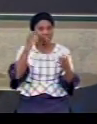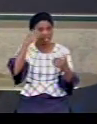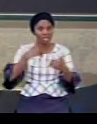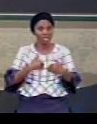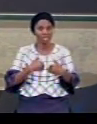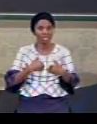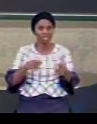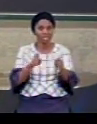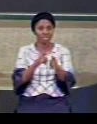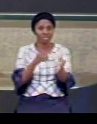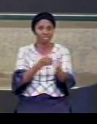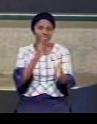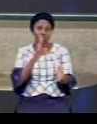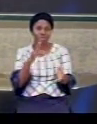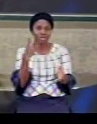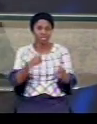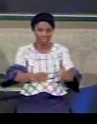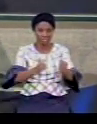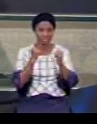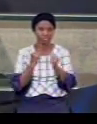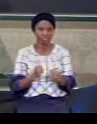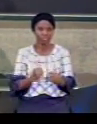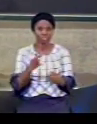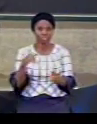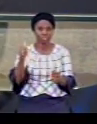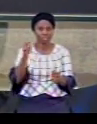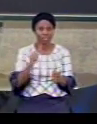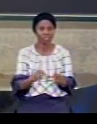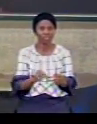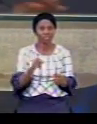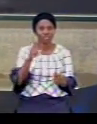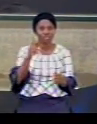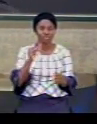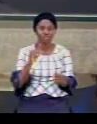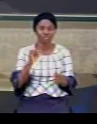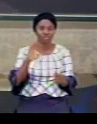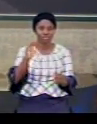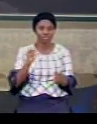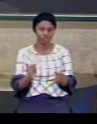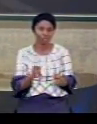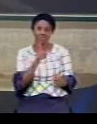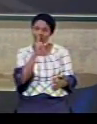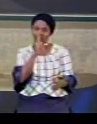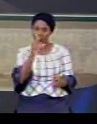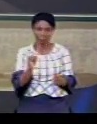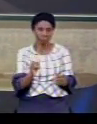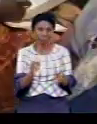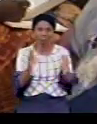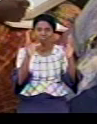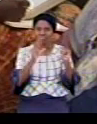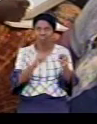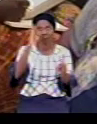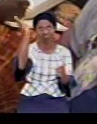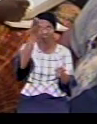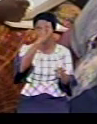strength of an unicorn. Surely there is no enchantment against